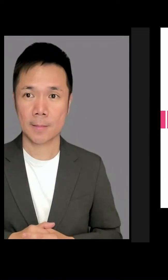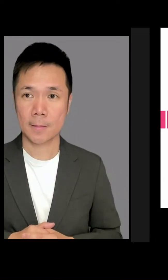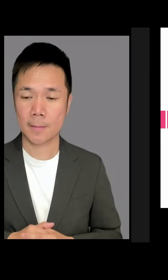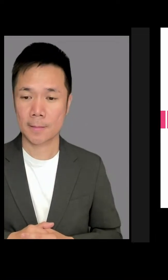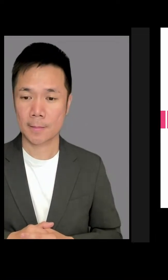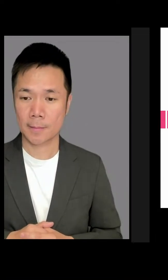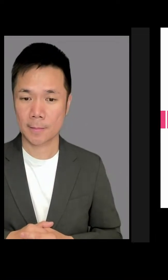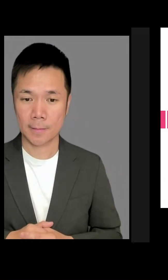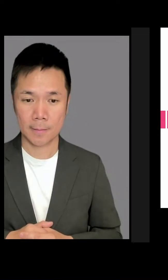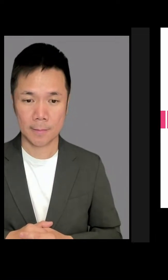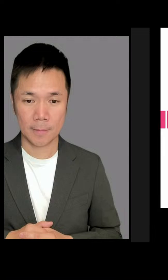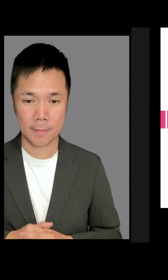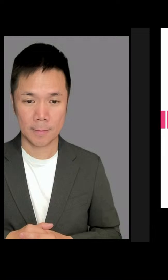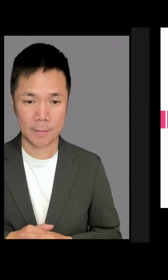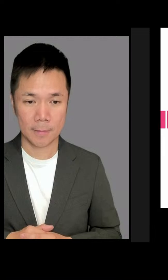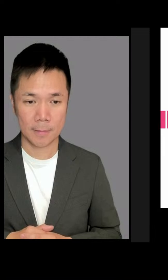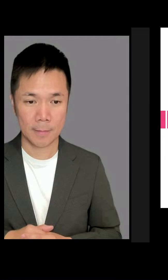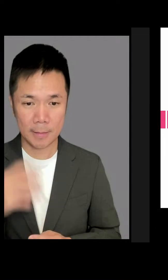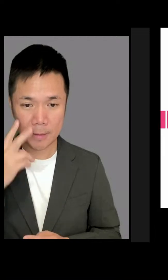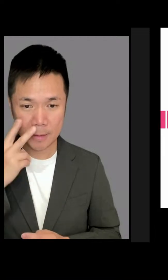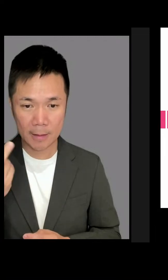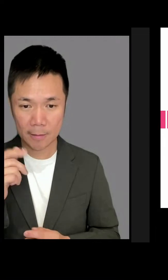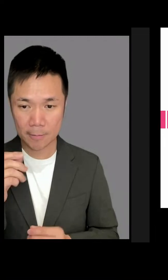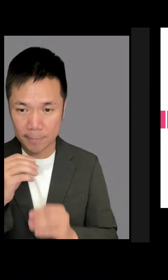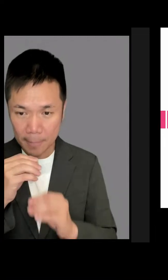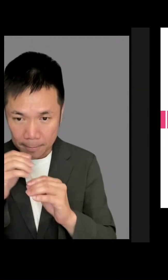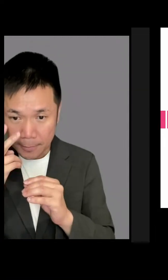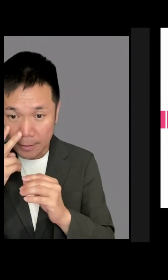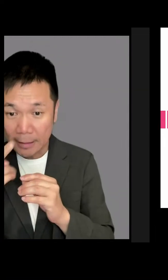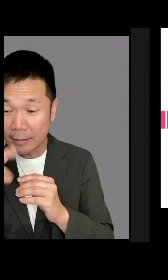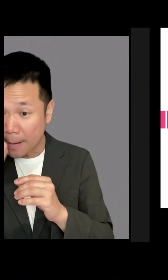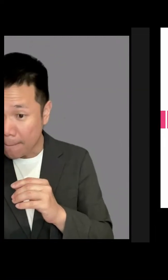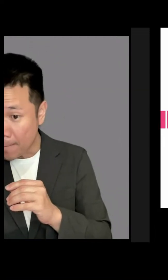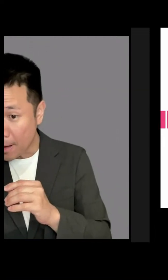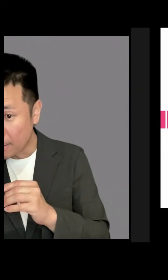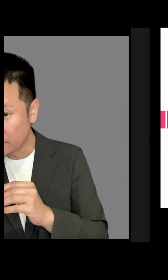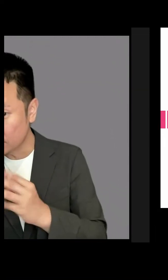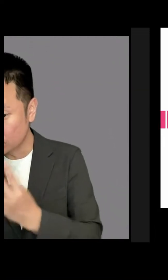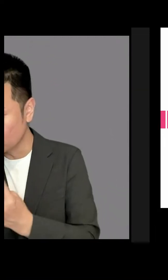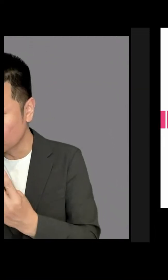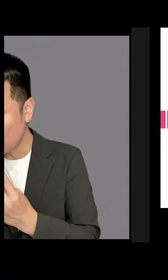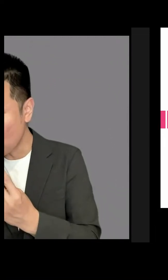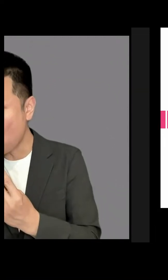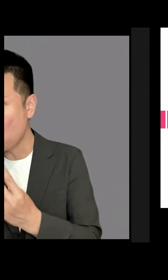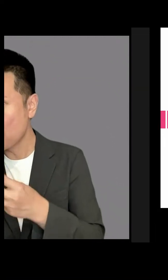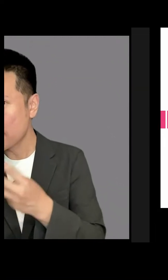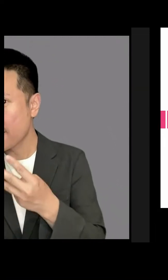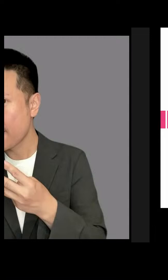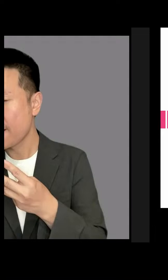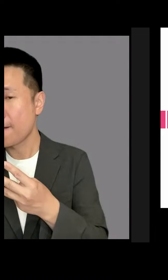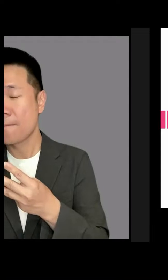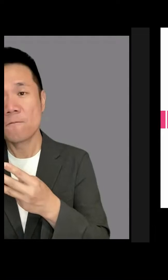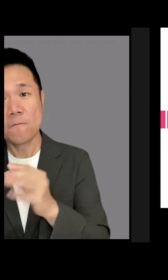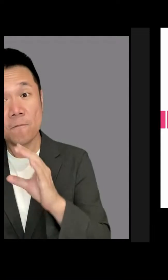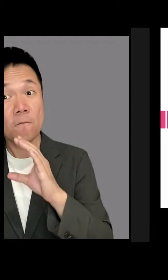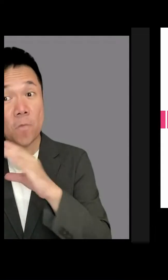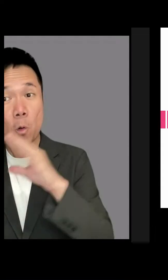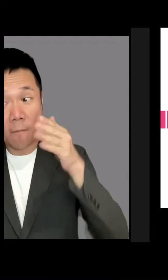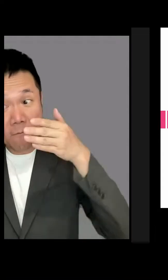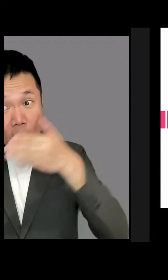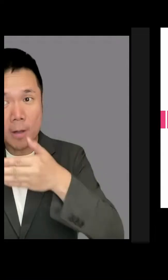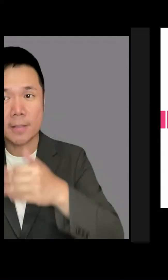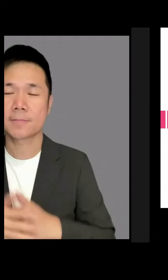under More, which is the ellipsis that follows all of the options on the lower menu of Zoom.